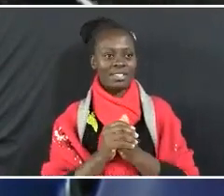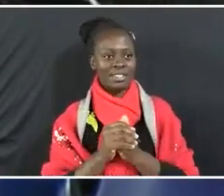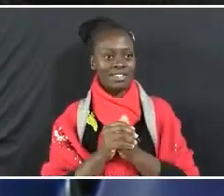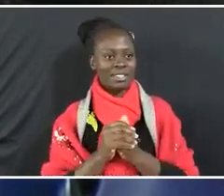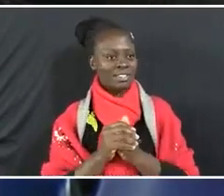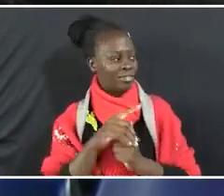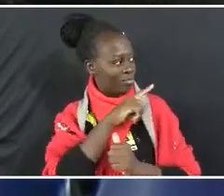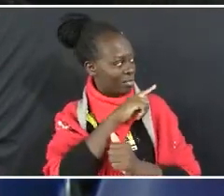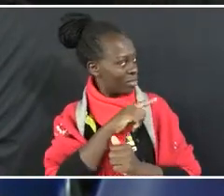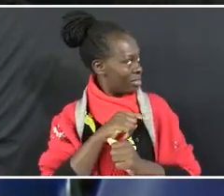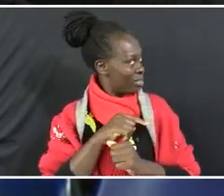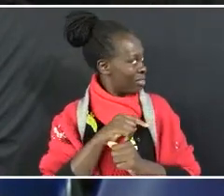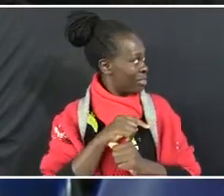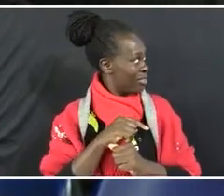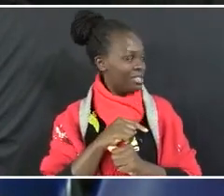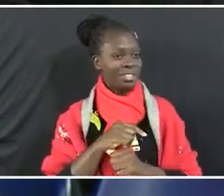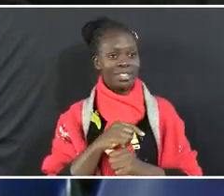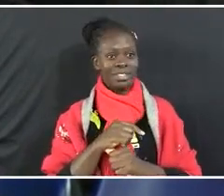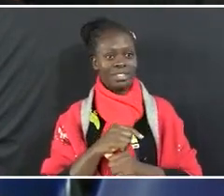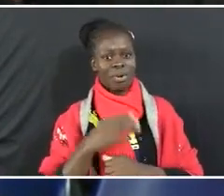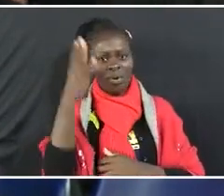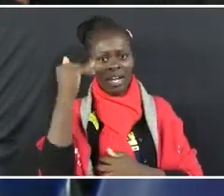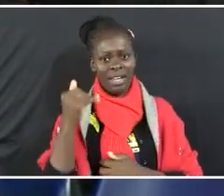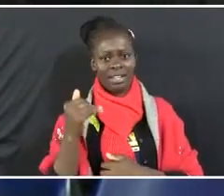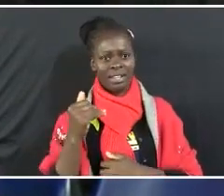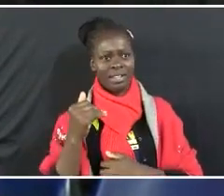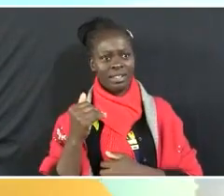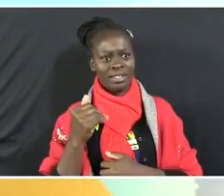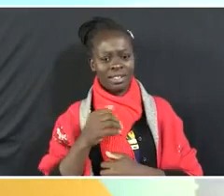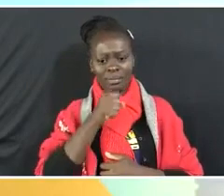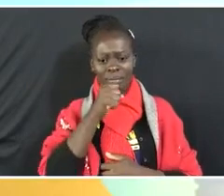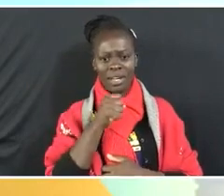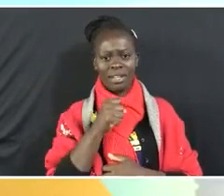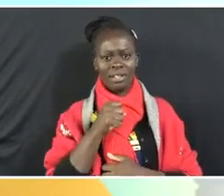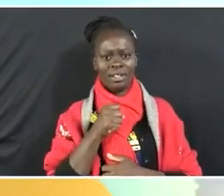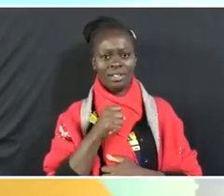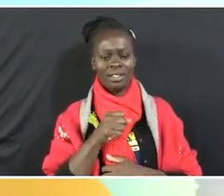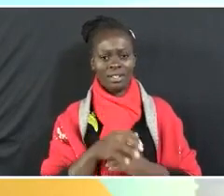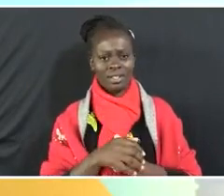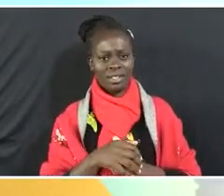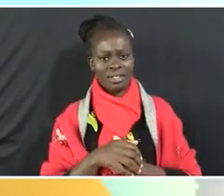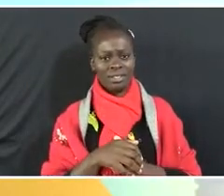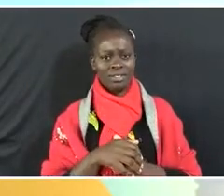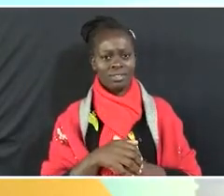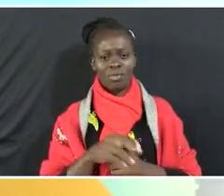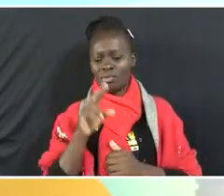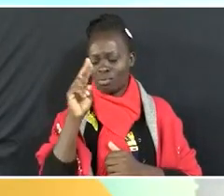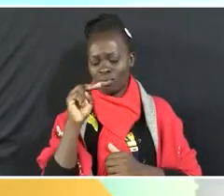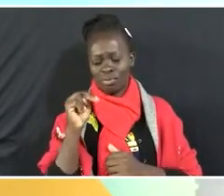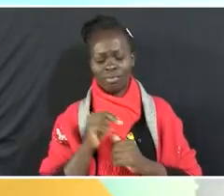Technical team, you switched me off? Is the message that heavy?